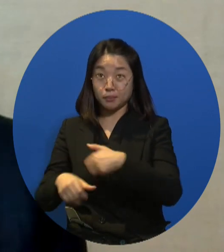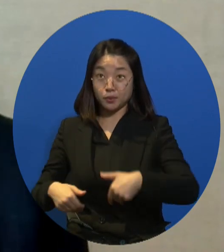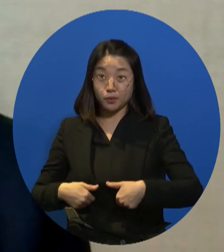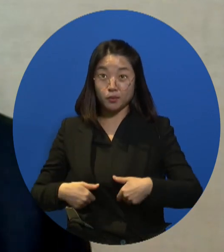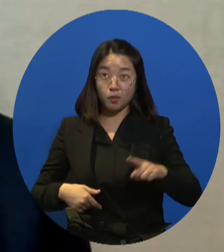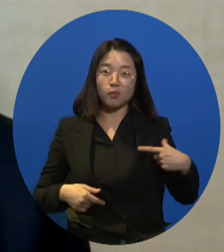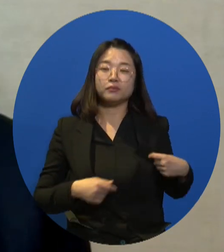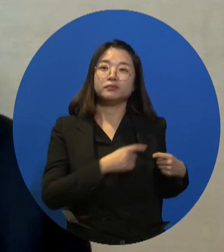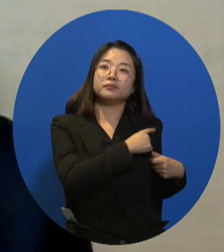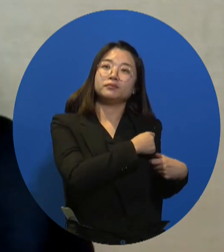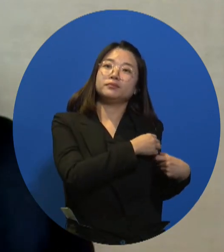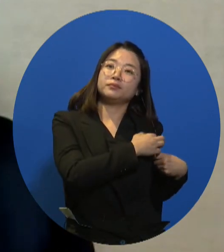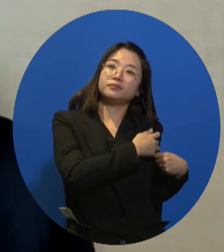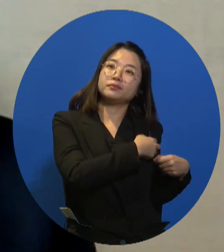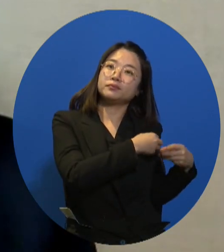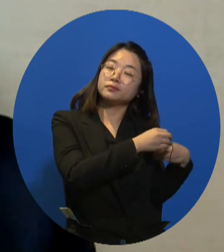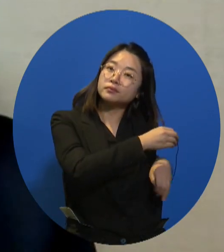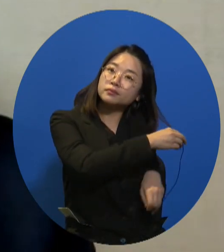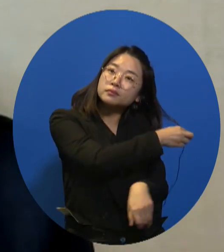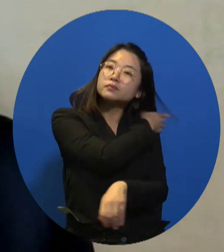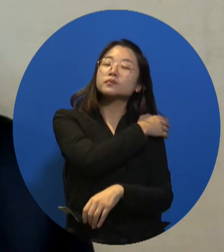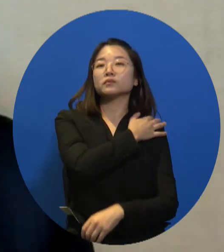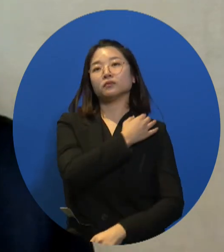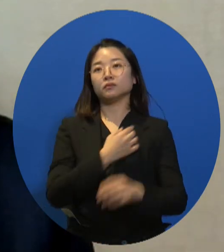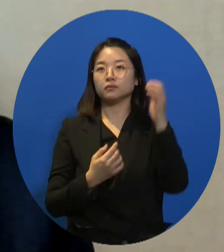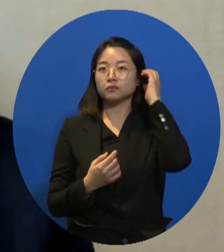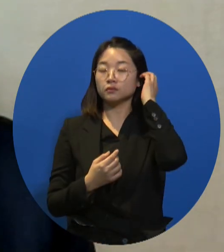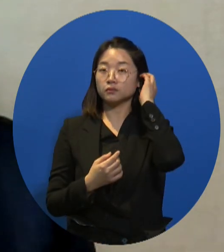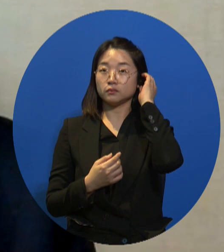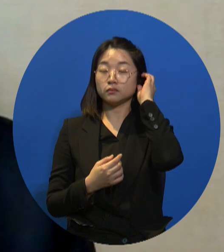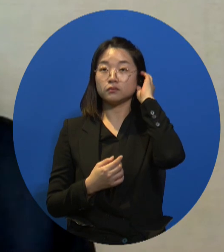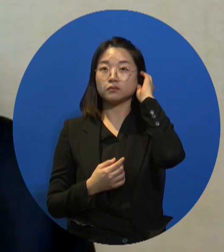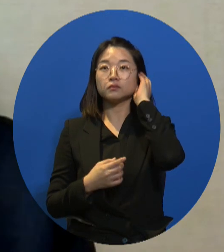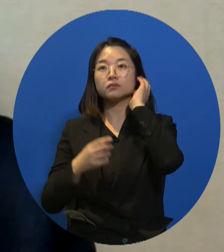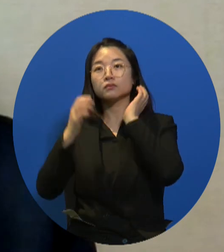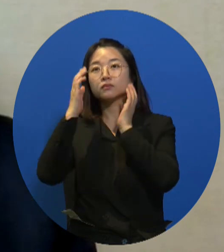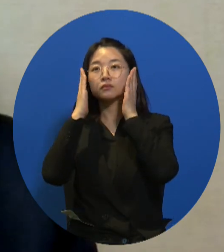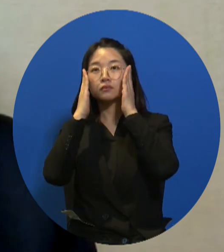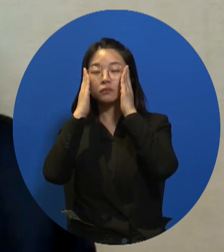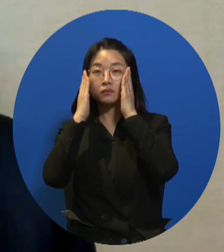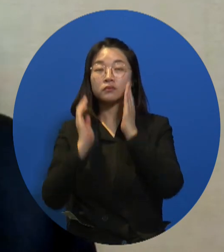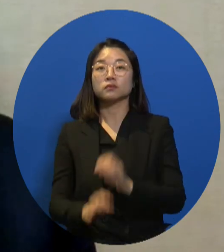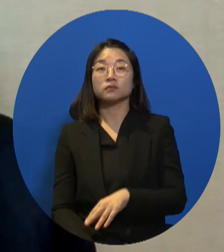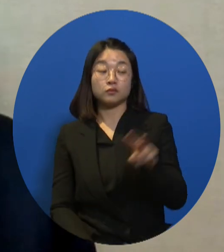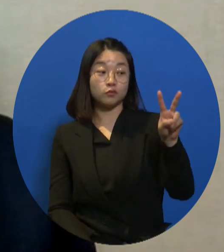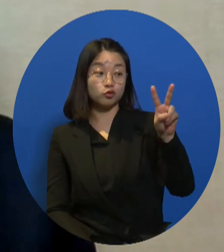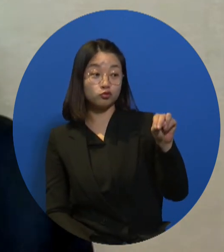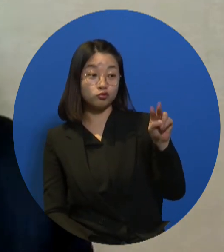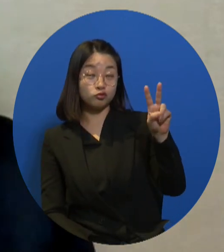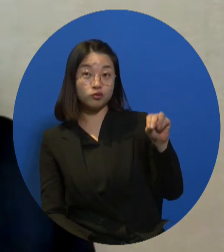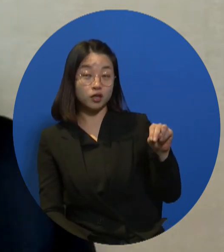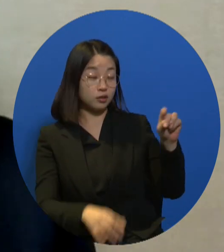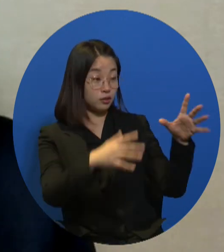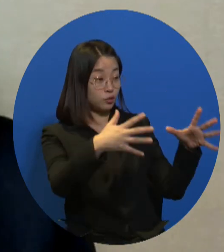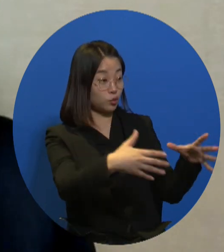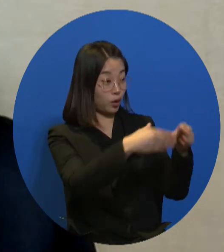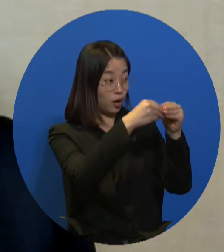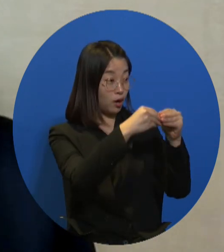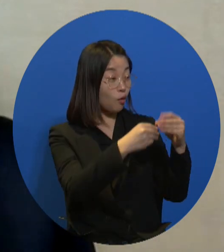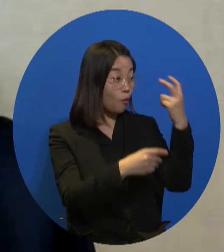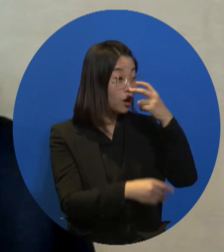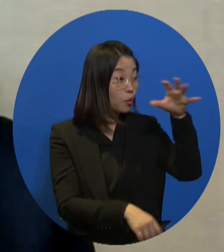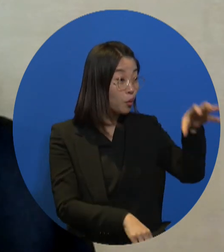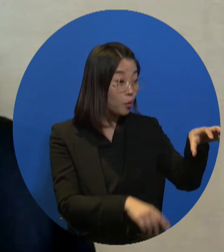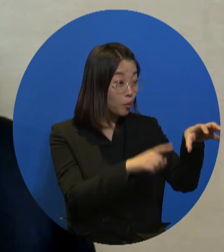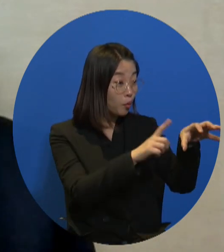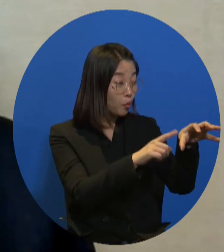I provided different kinds of options on the enactment of different legislation, and I think that the UN's